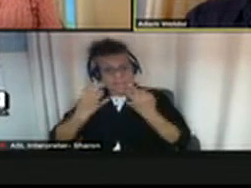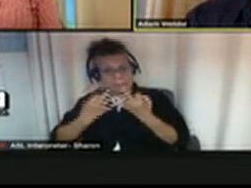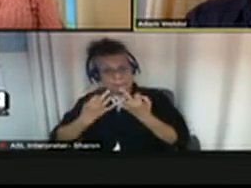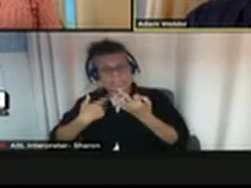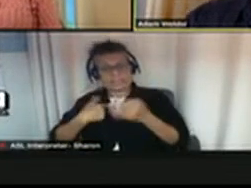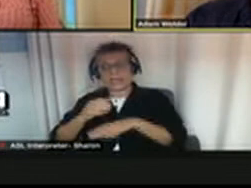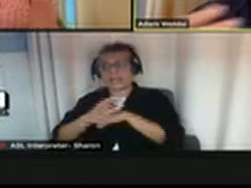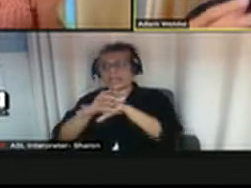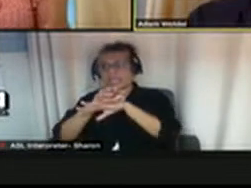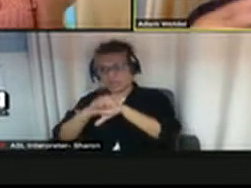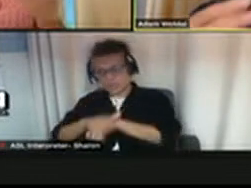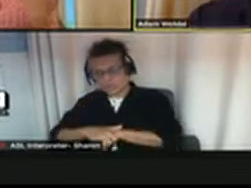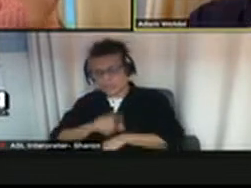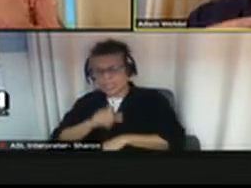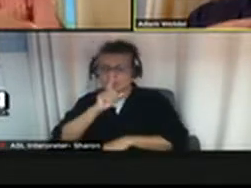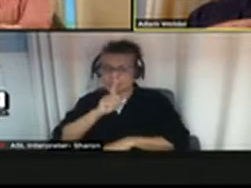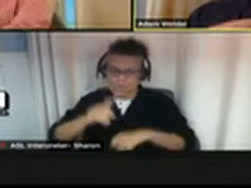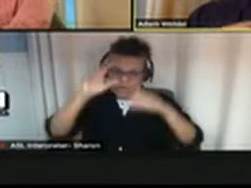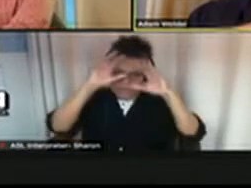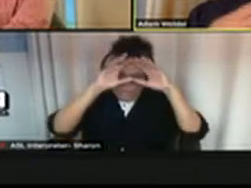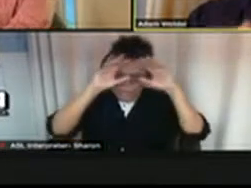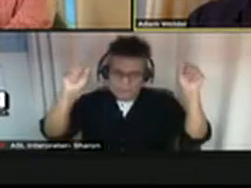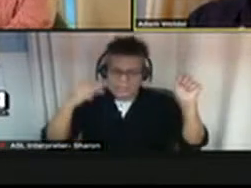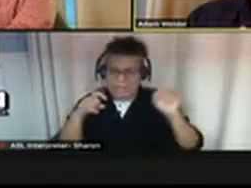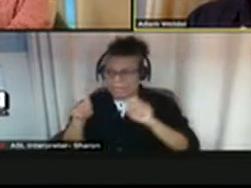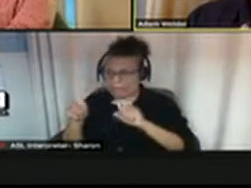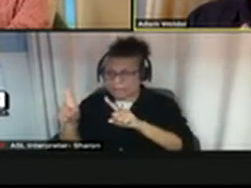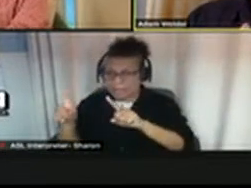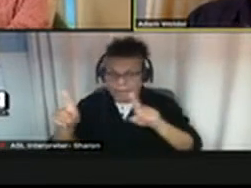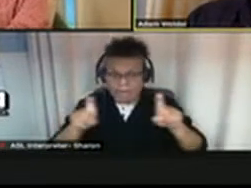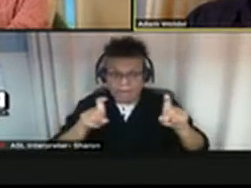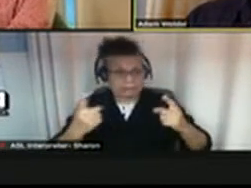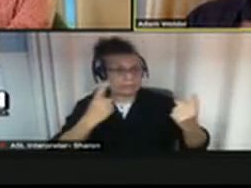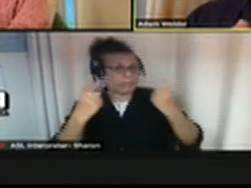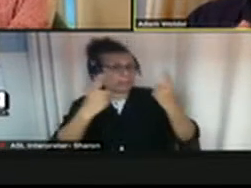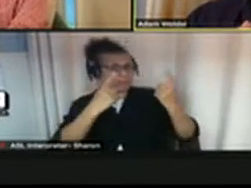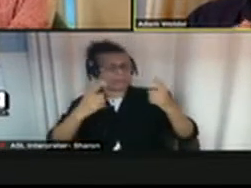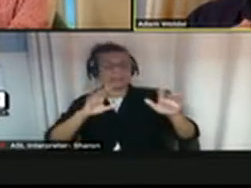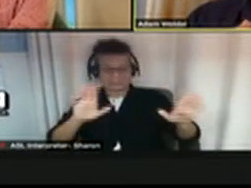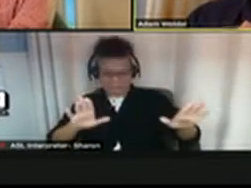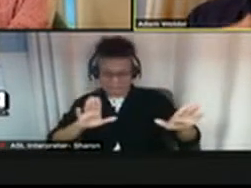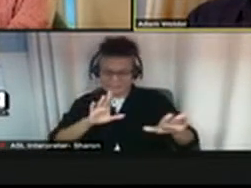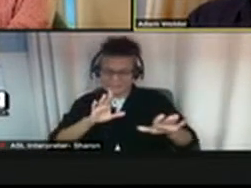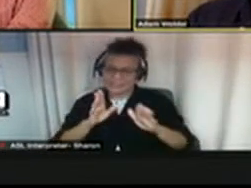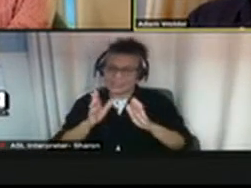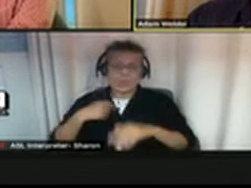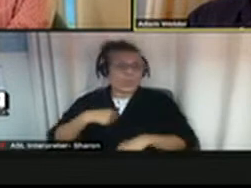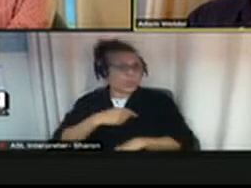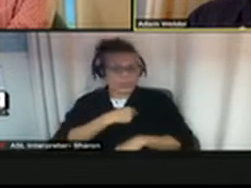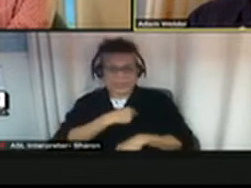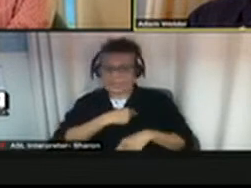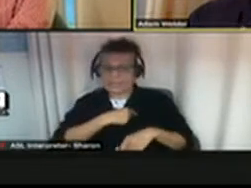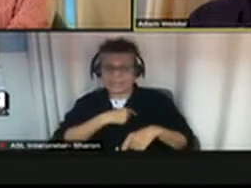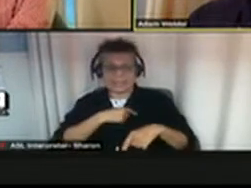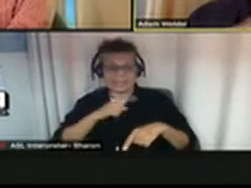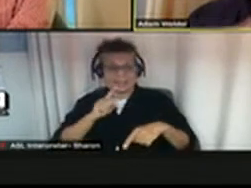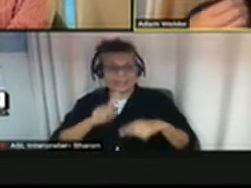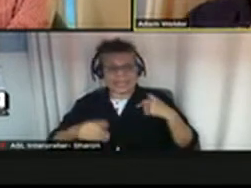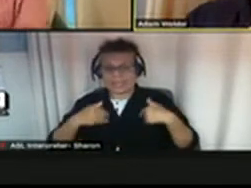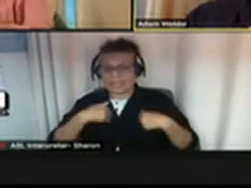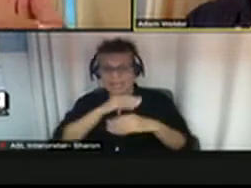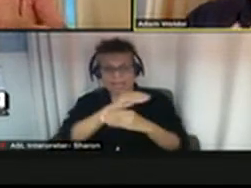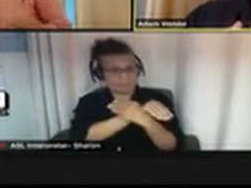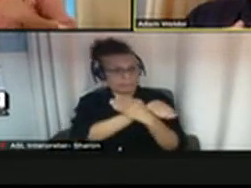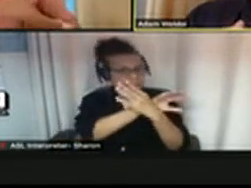used to, and I'm sure the superintendent has fielded many of these questions. The fact that, you know, we aren't allowed to have a remote option, we